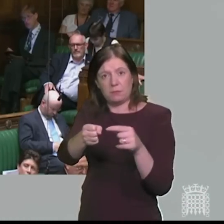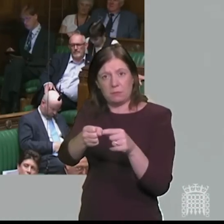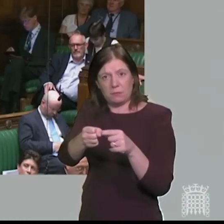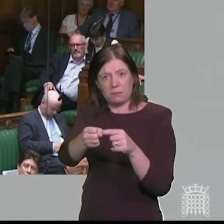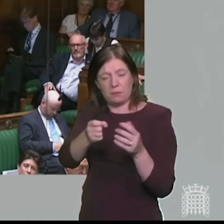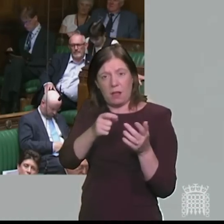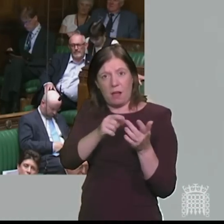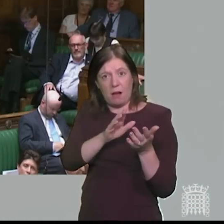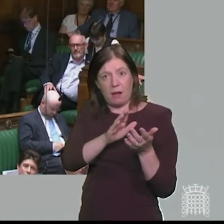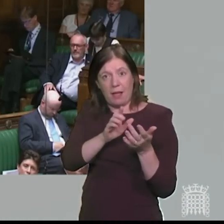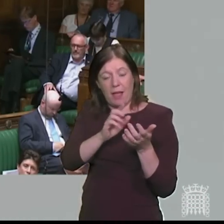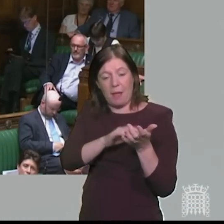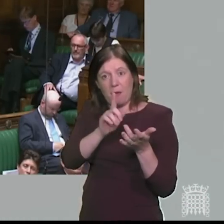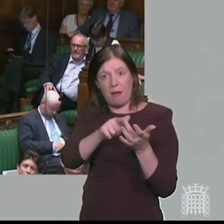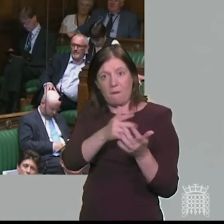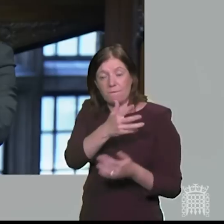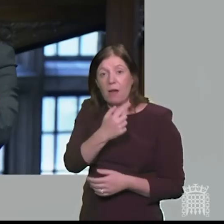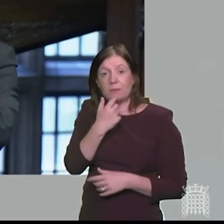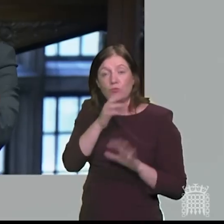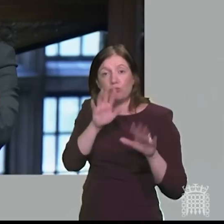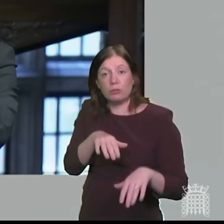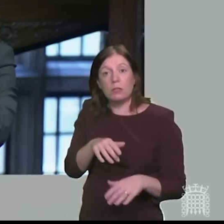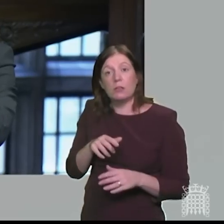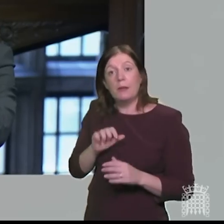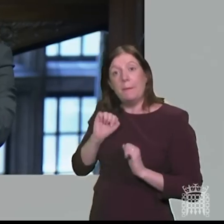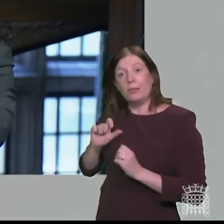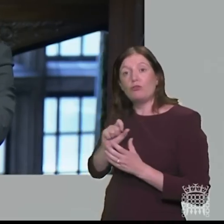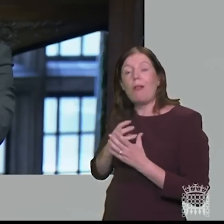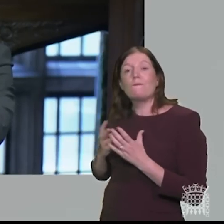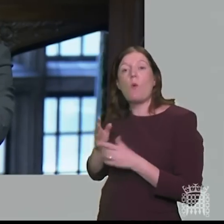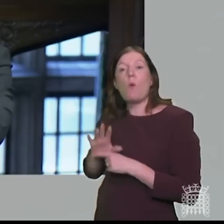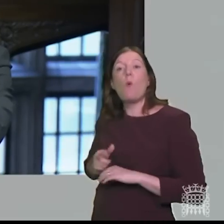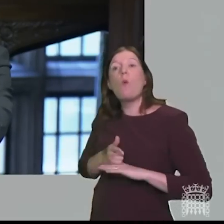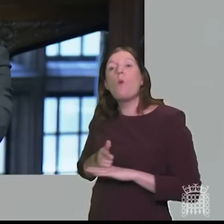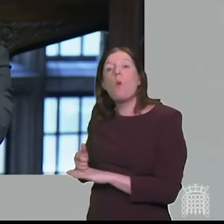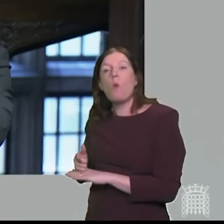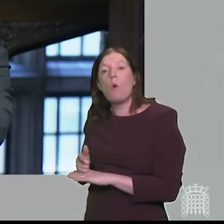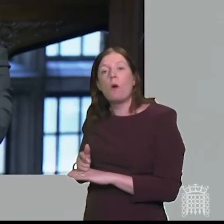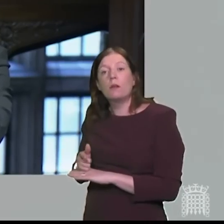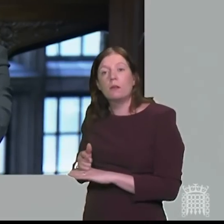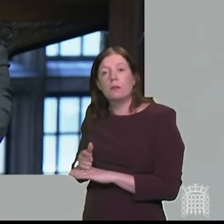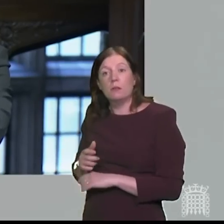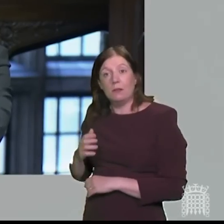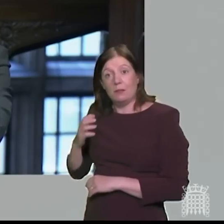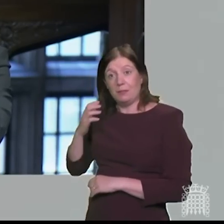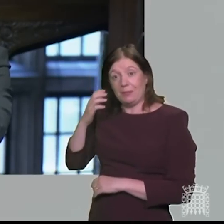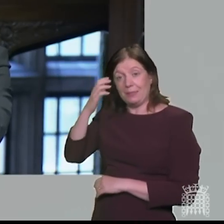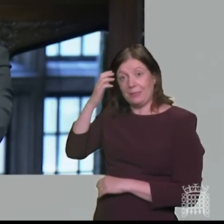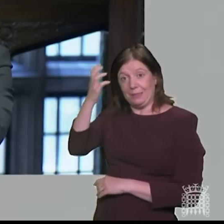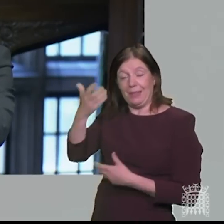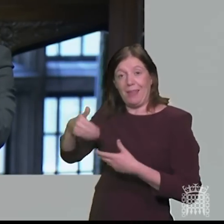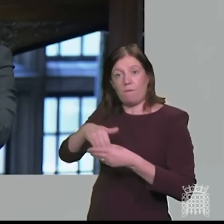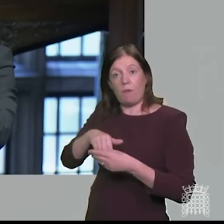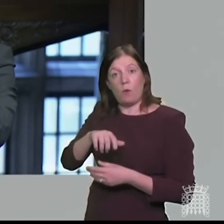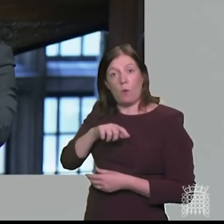of MI5. And in the Channel 4 film, that even the monarch was actually asked to be involved because